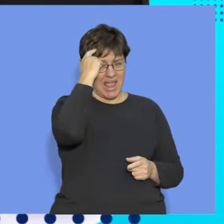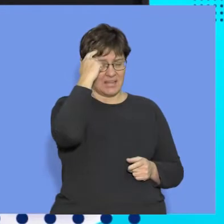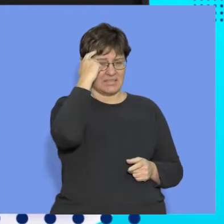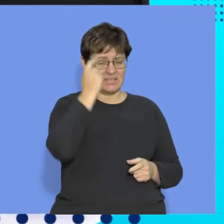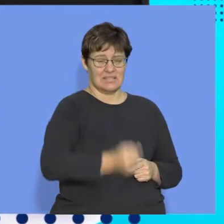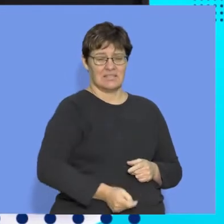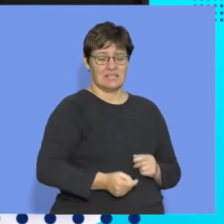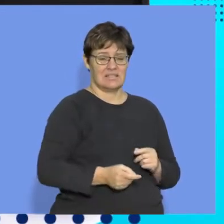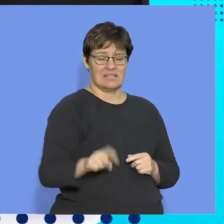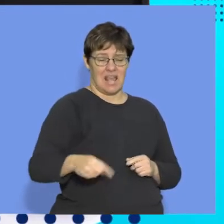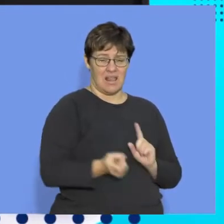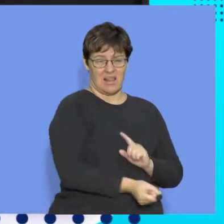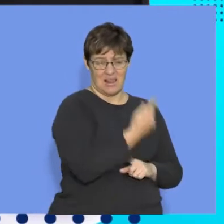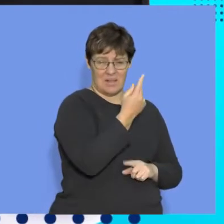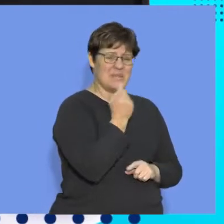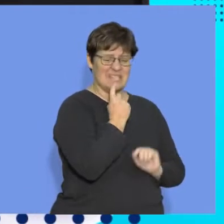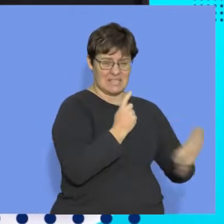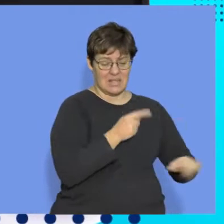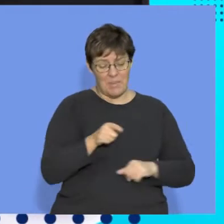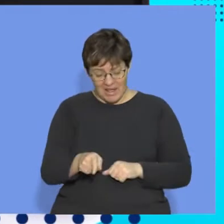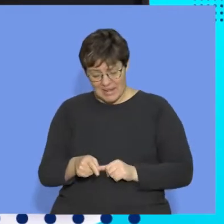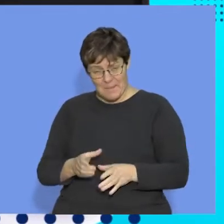together. Now we have a situation, we have a bag